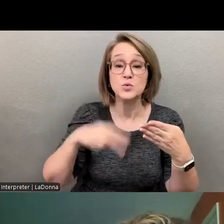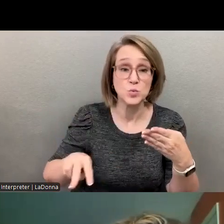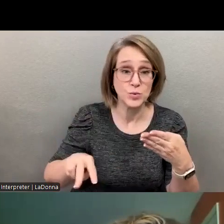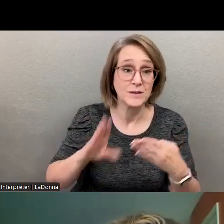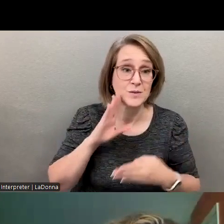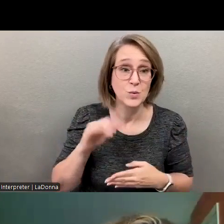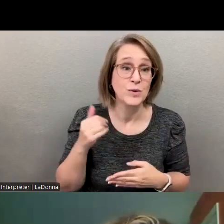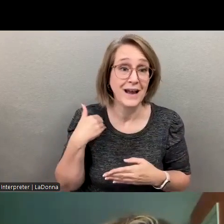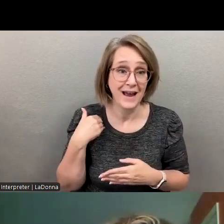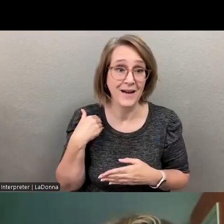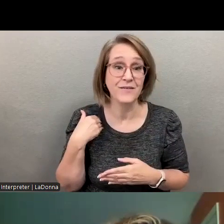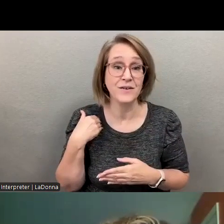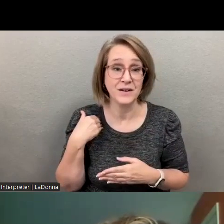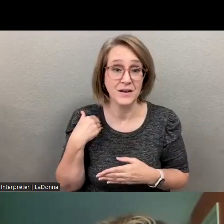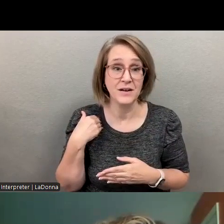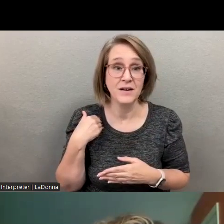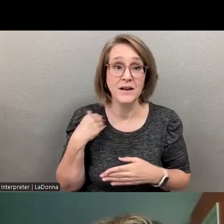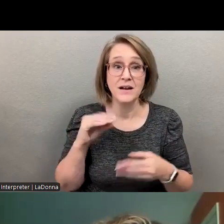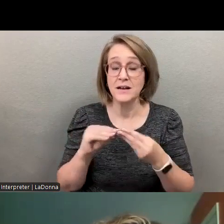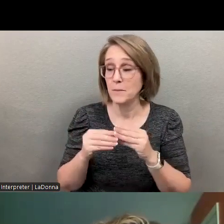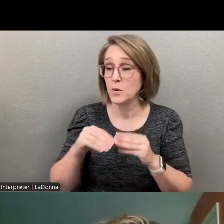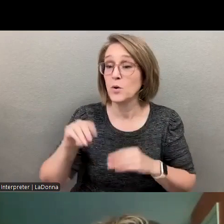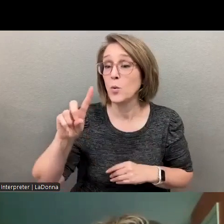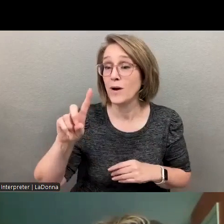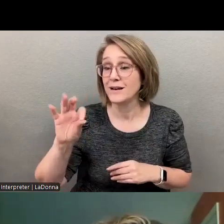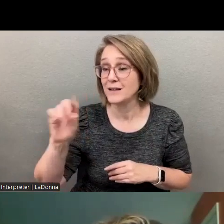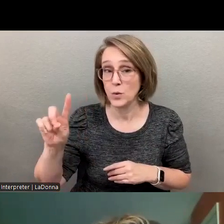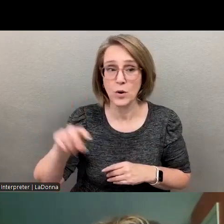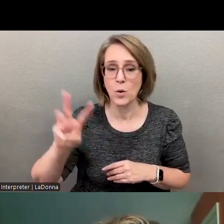we have episode 191 for